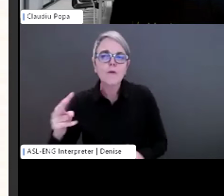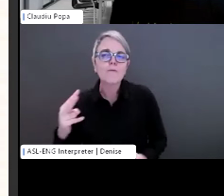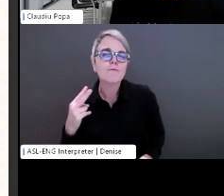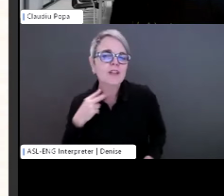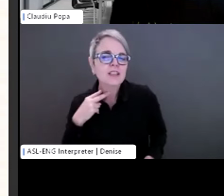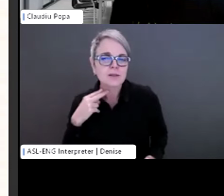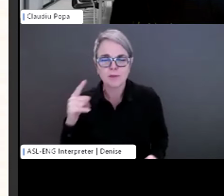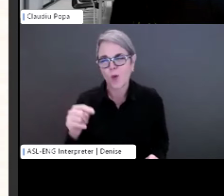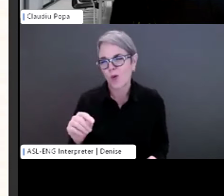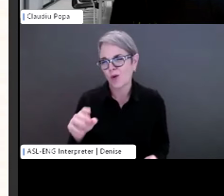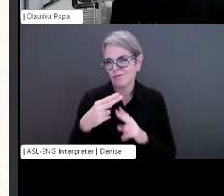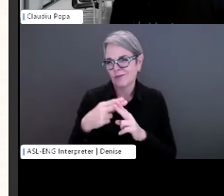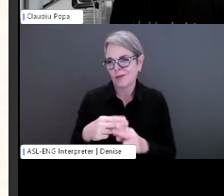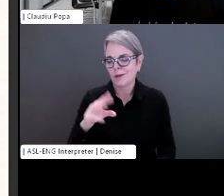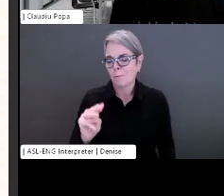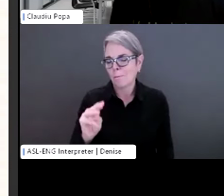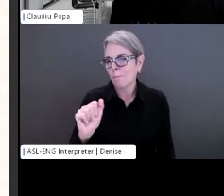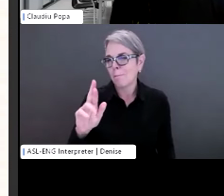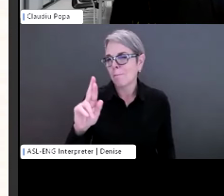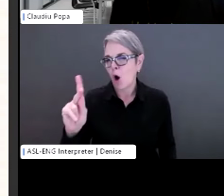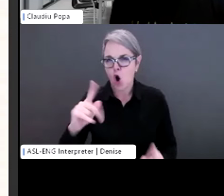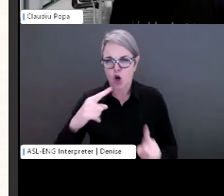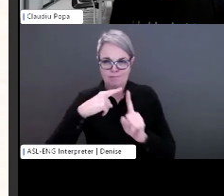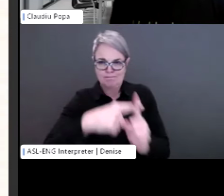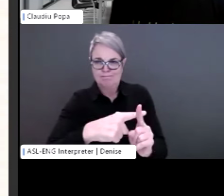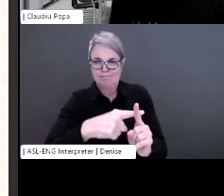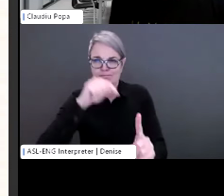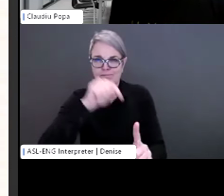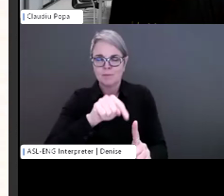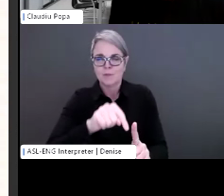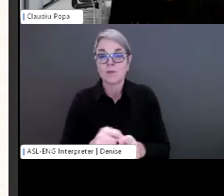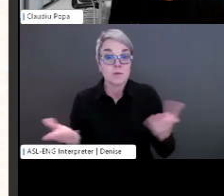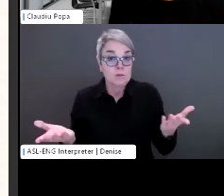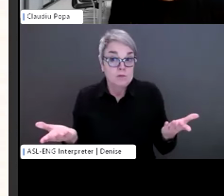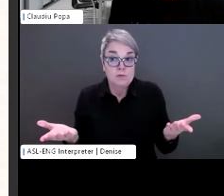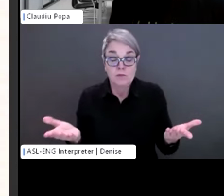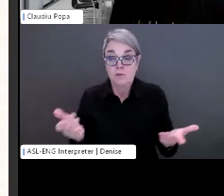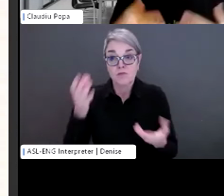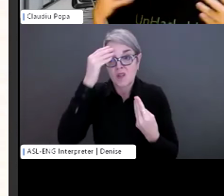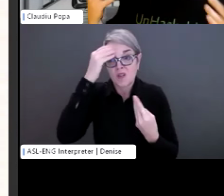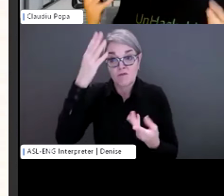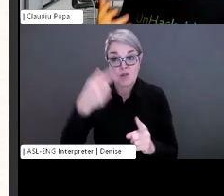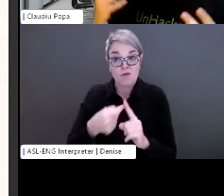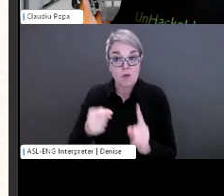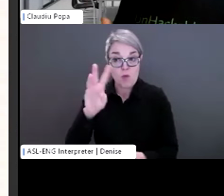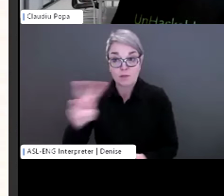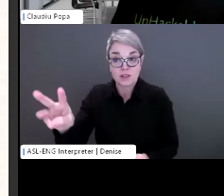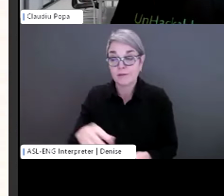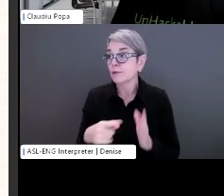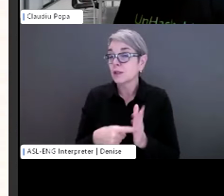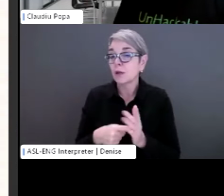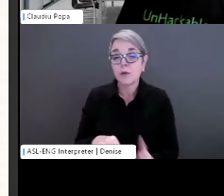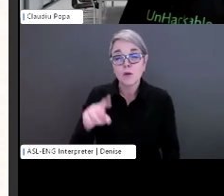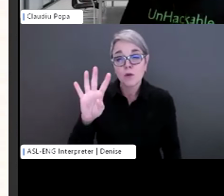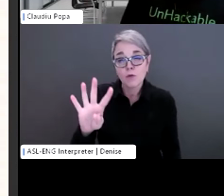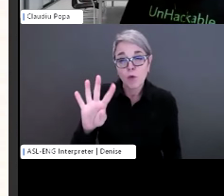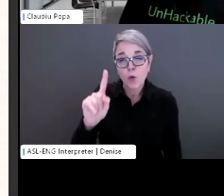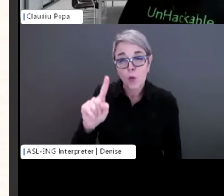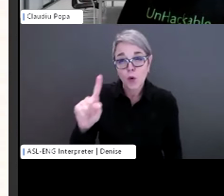grab the information off of the web. For example, 411.ca or any other online phone